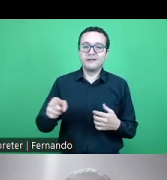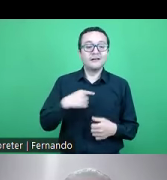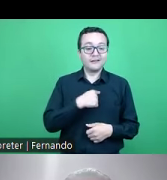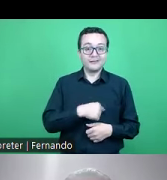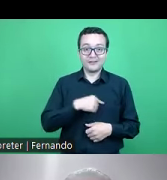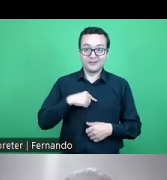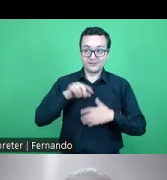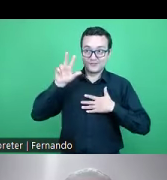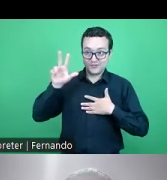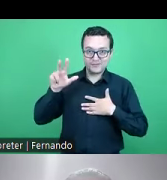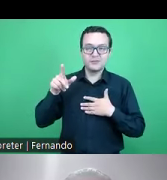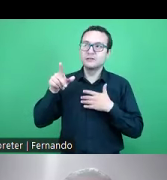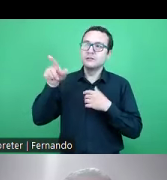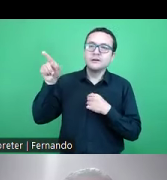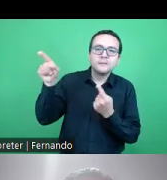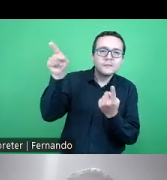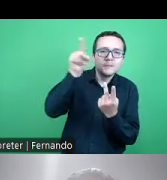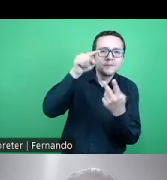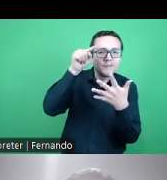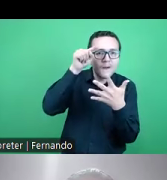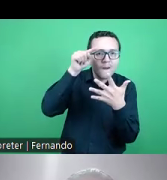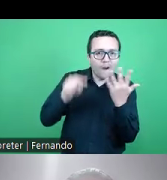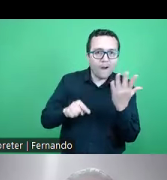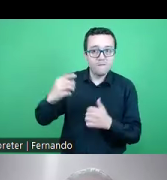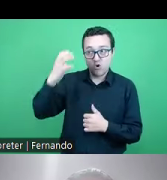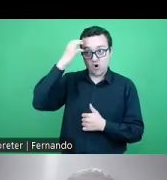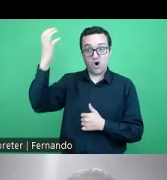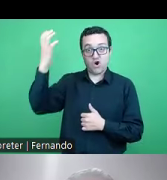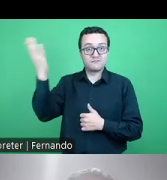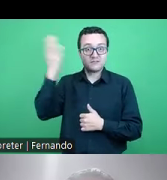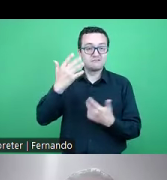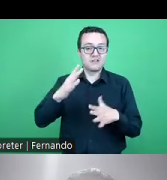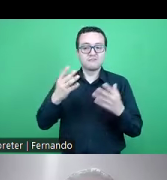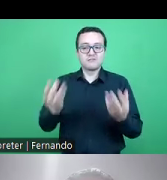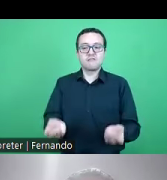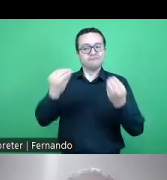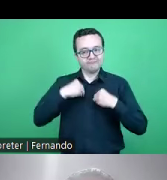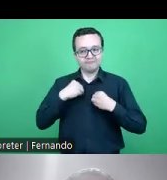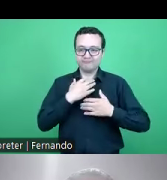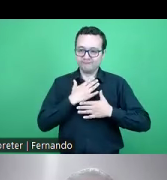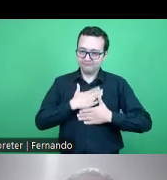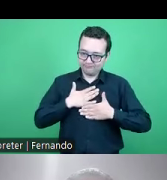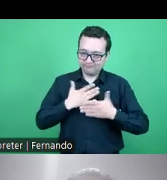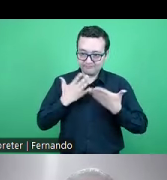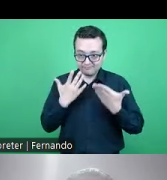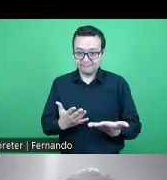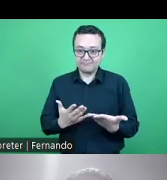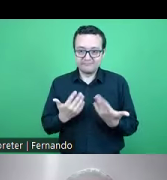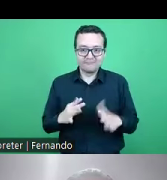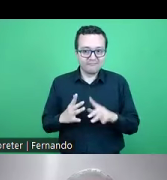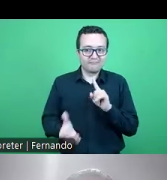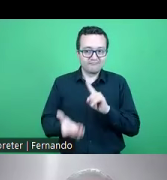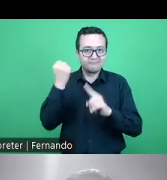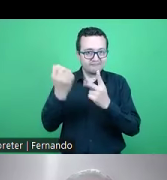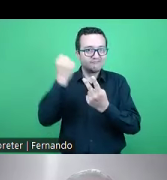sudah through diupayakan oleh what has GDS been ini, made saya kira through GDS, I ada tiga think hal ya yang saya garis there